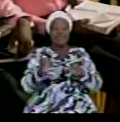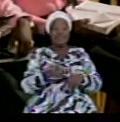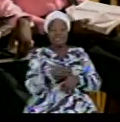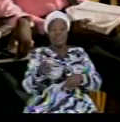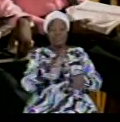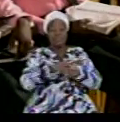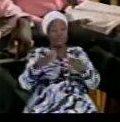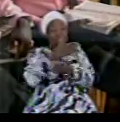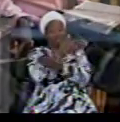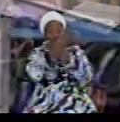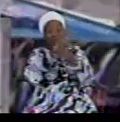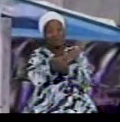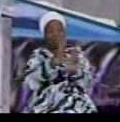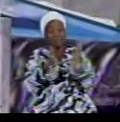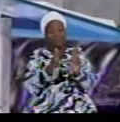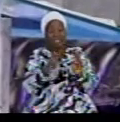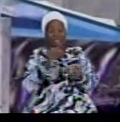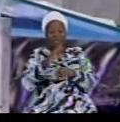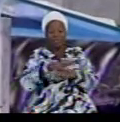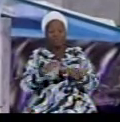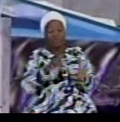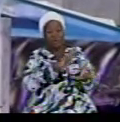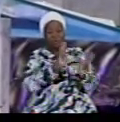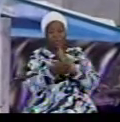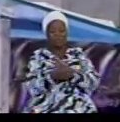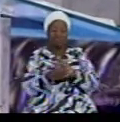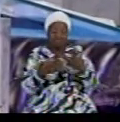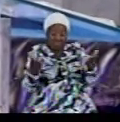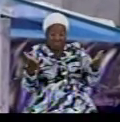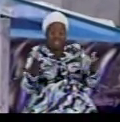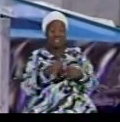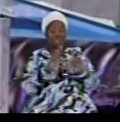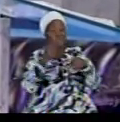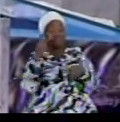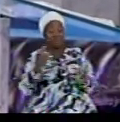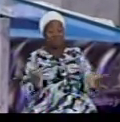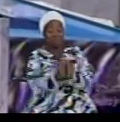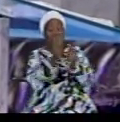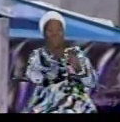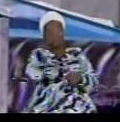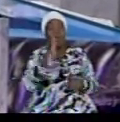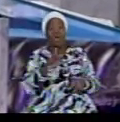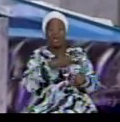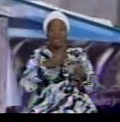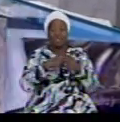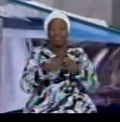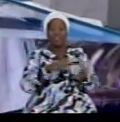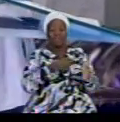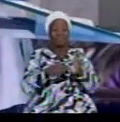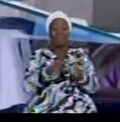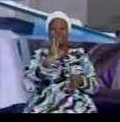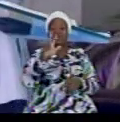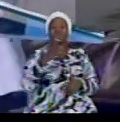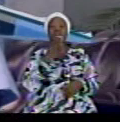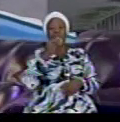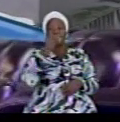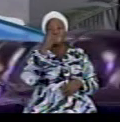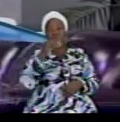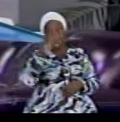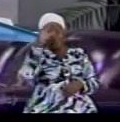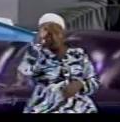repent, well, let them face God. And then Shadrach, Meshach, and Abednego, when he threw them in